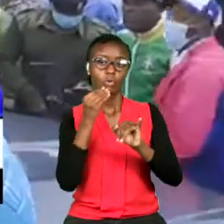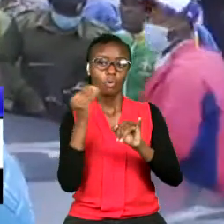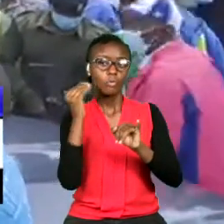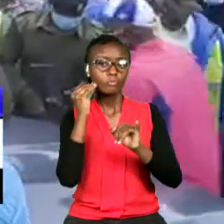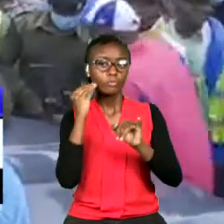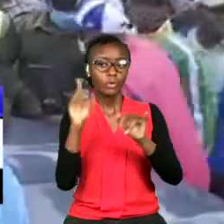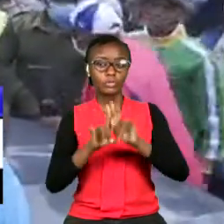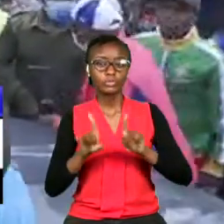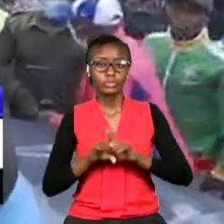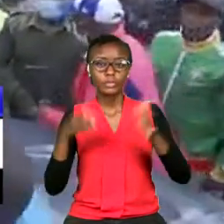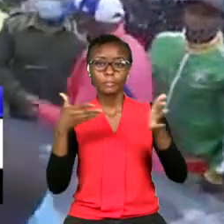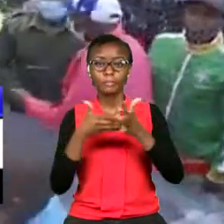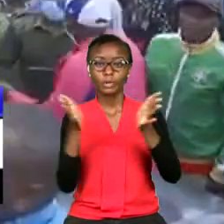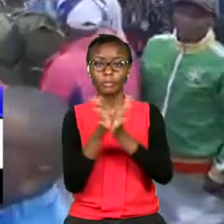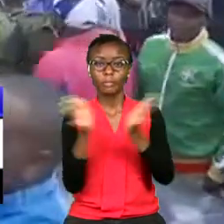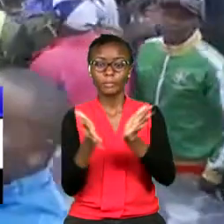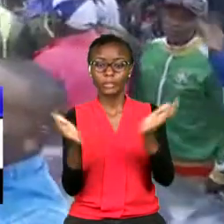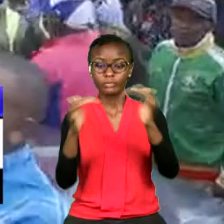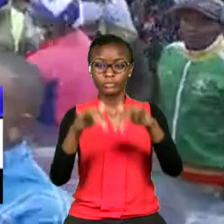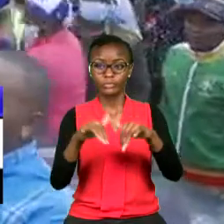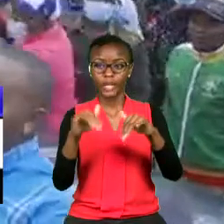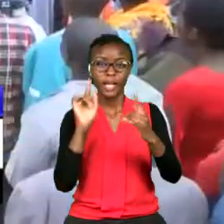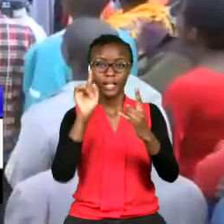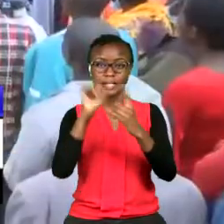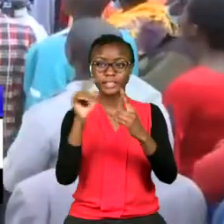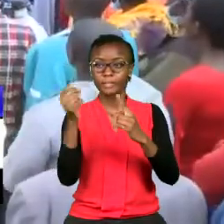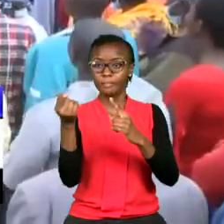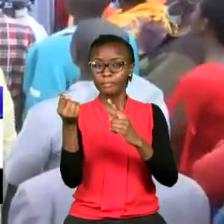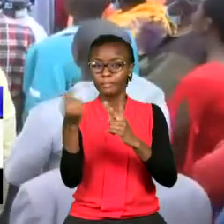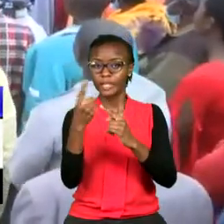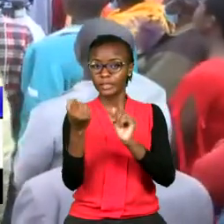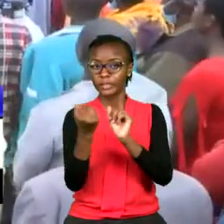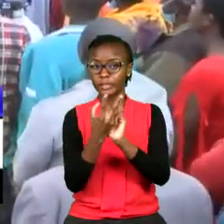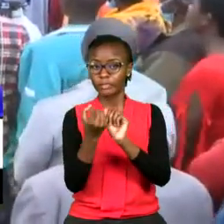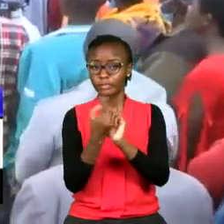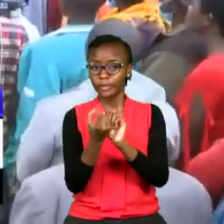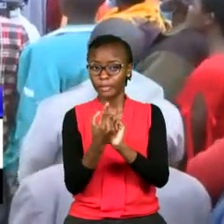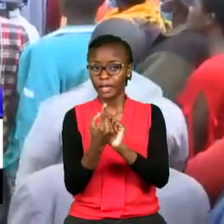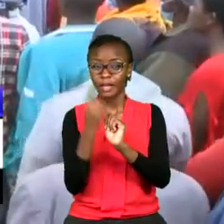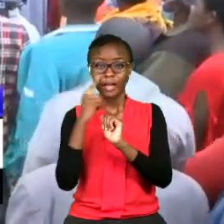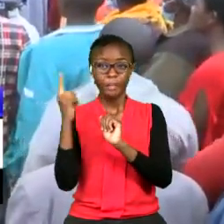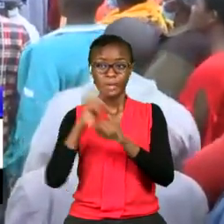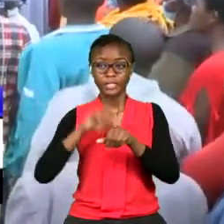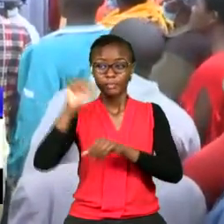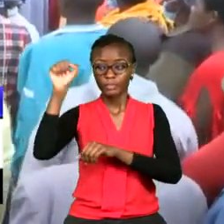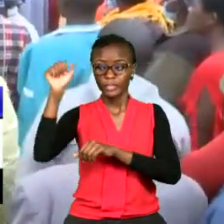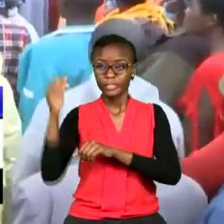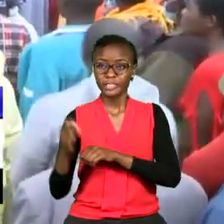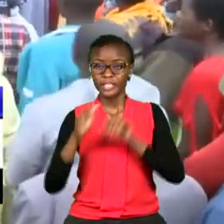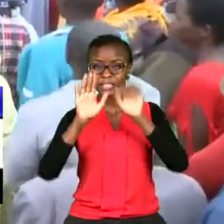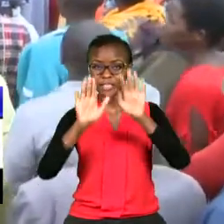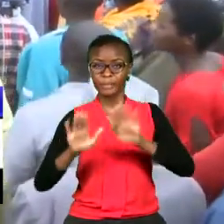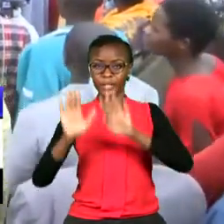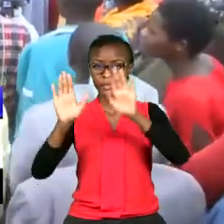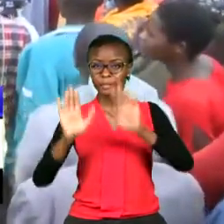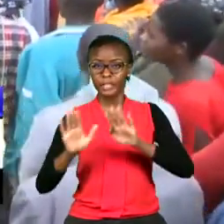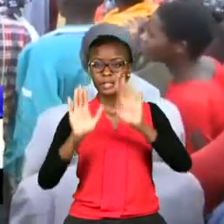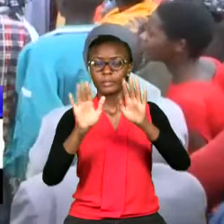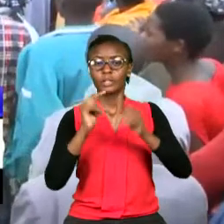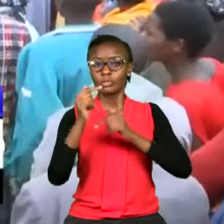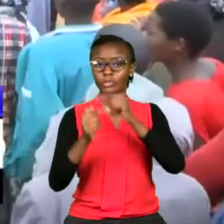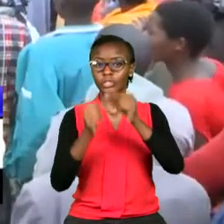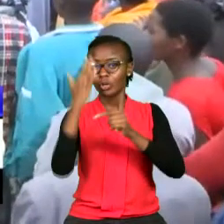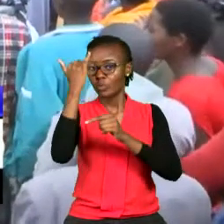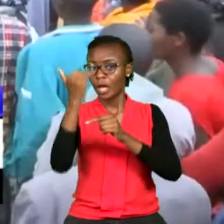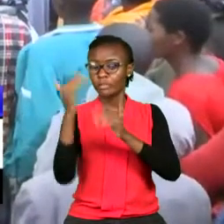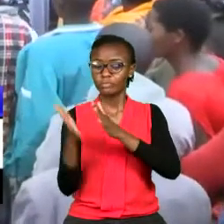early November 2021. This comes at a time when politicians are busy rallying across the country in preparedness for